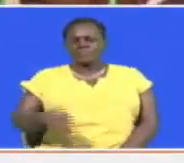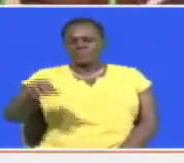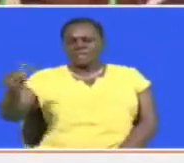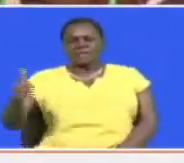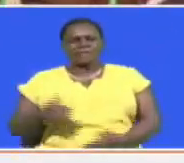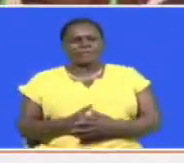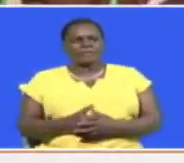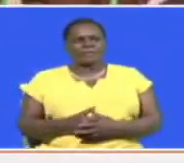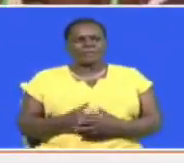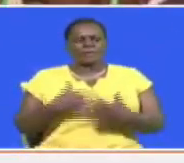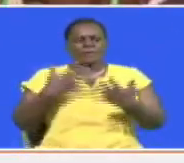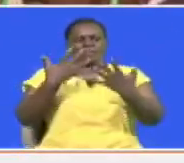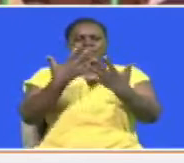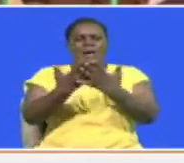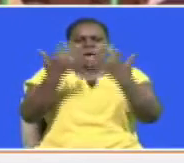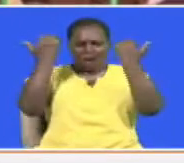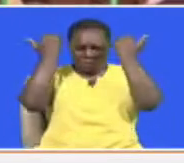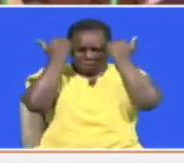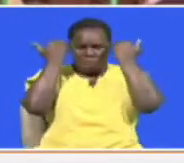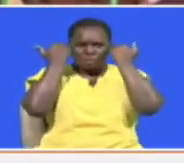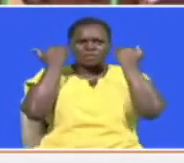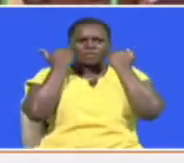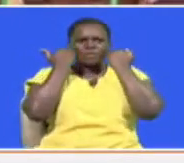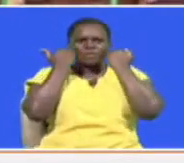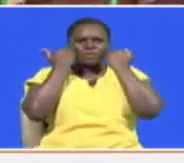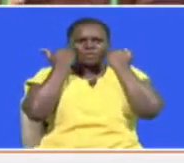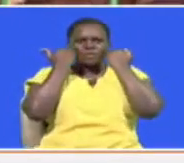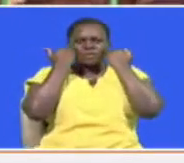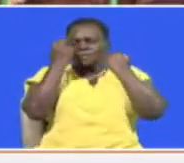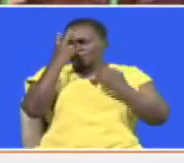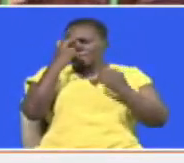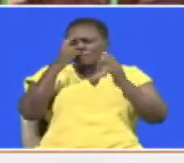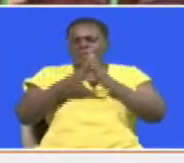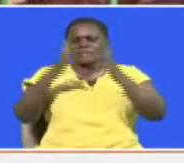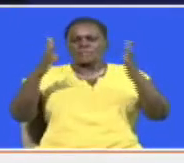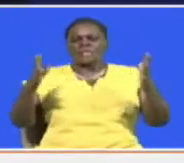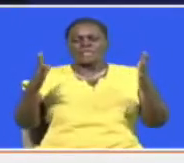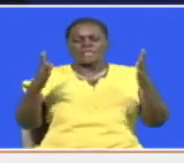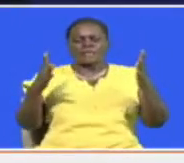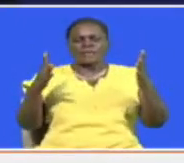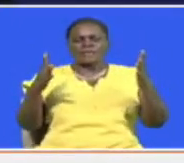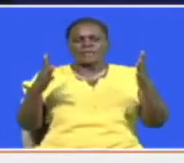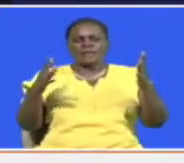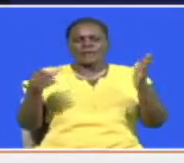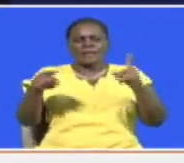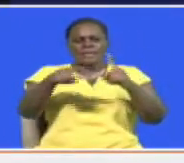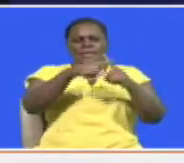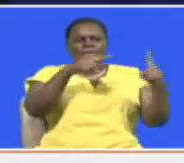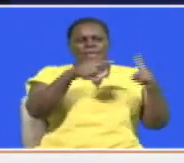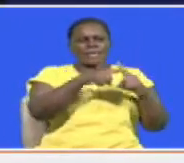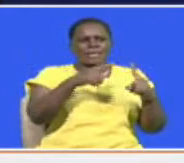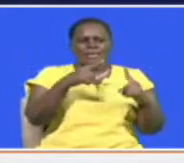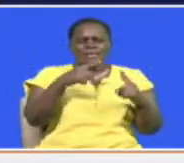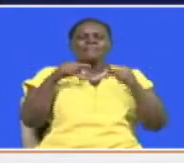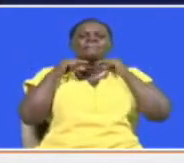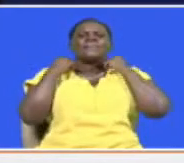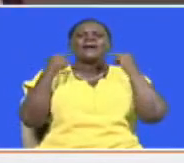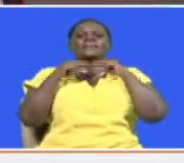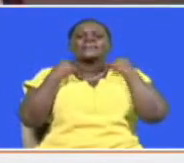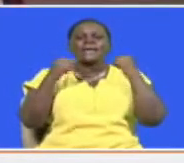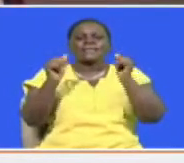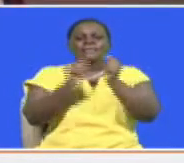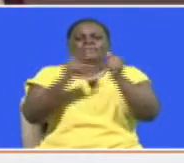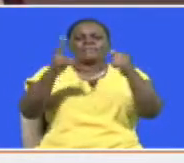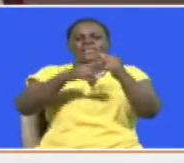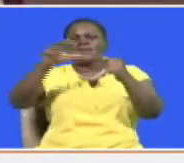Elsewhere, at the Shanzu Law Courts in Mombasa, the prime suspect in the Shakahola cult massacre, Paul Mackenzie, and